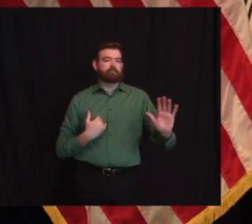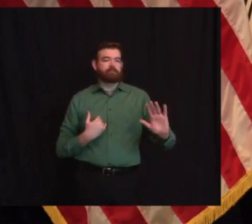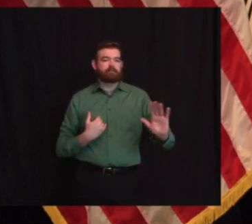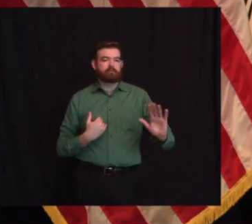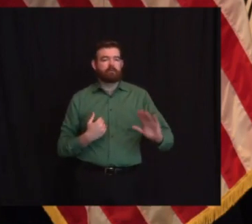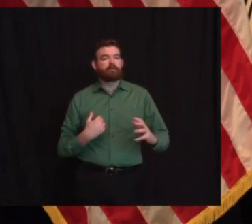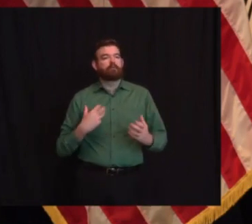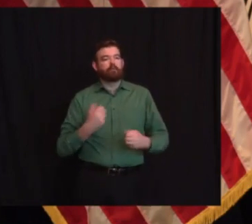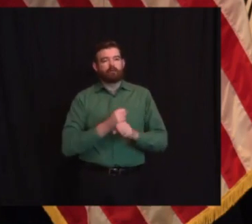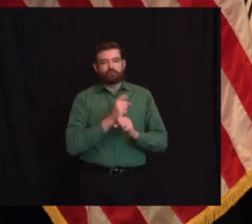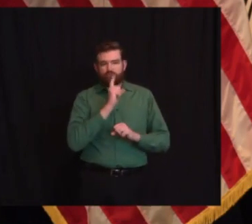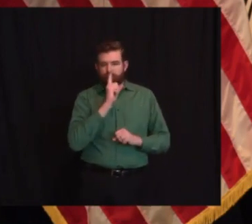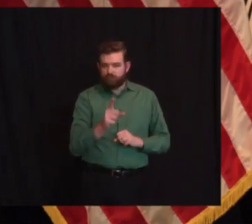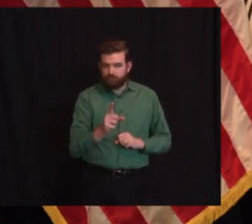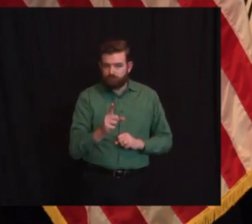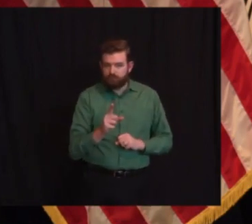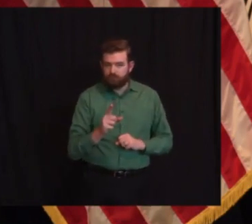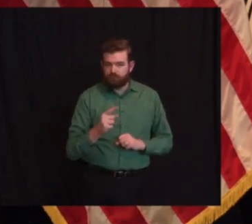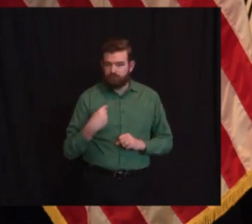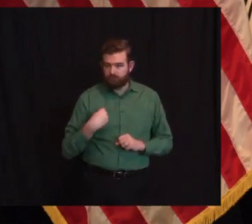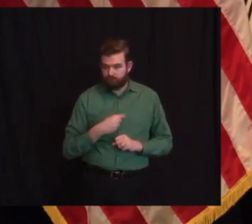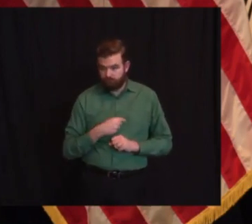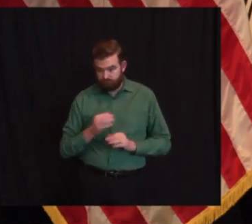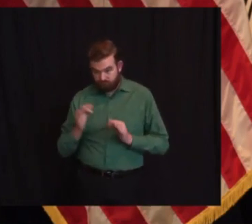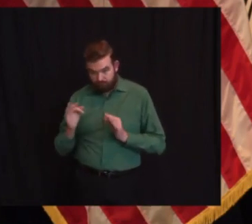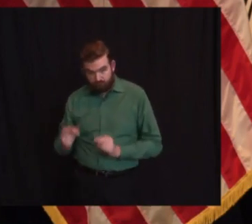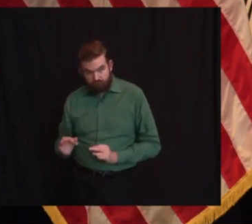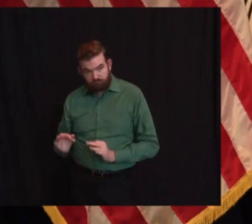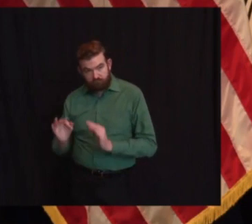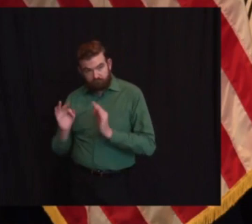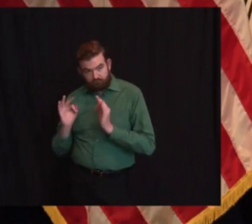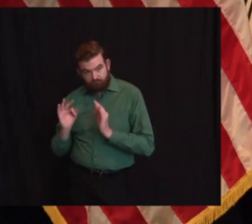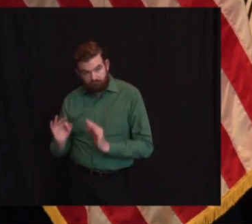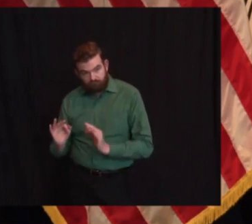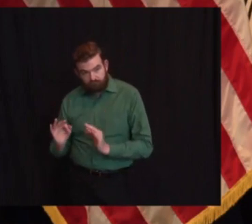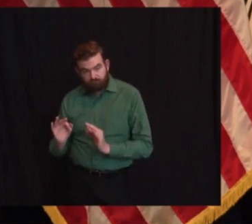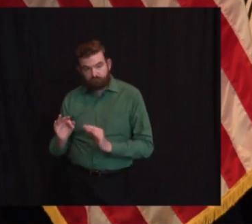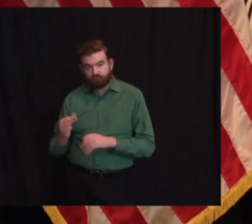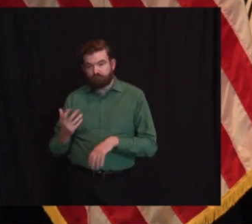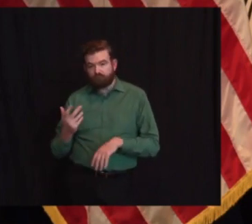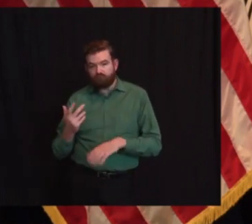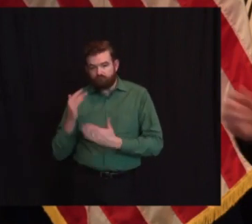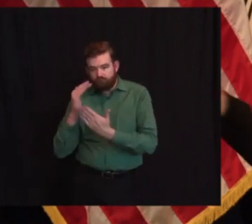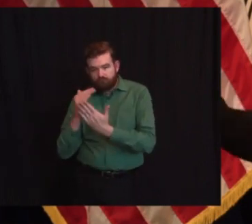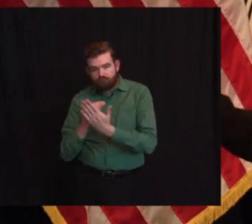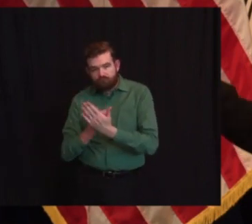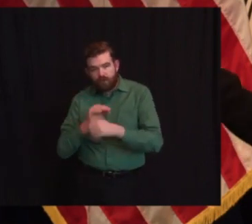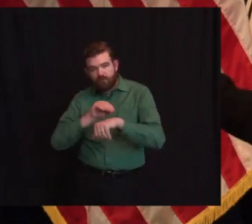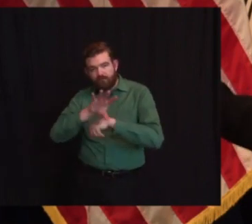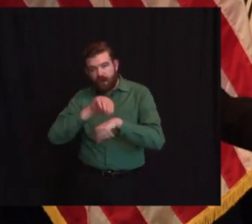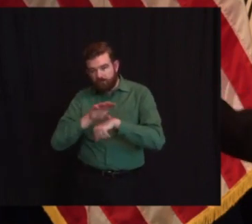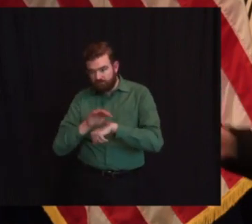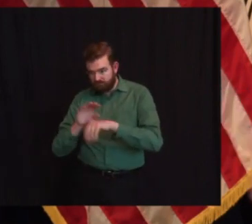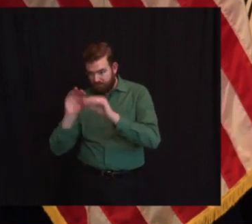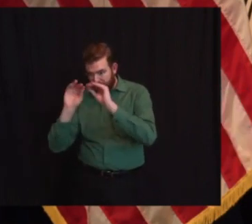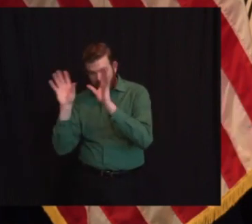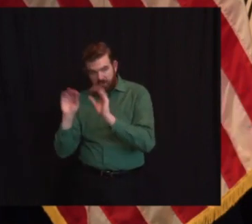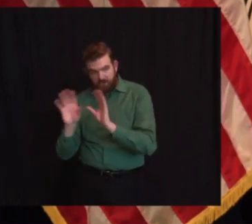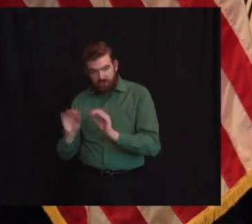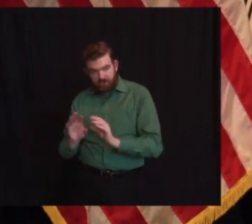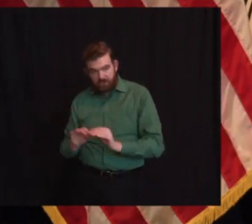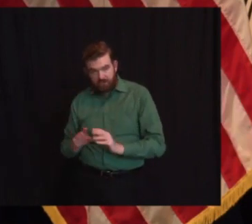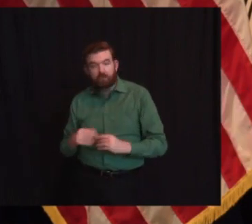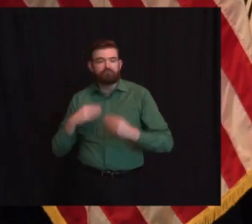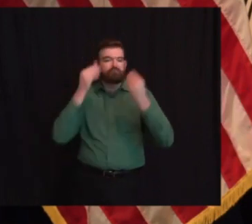our next steps as we have been in our other steps that we've taken in education. Clearly, Judy and Ed and their